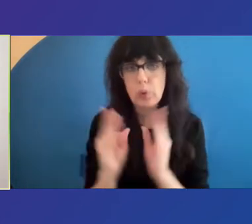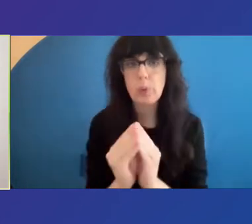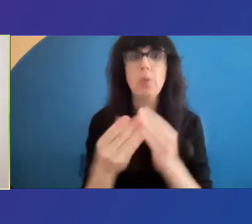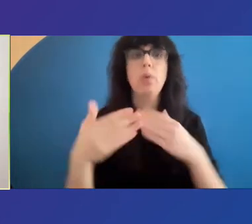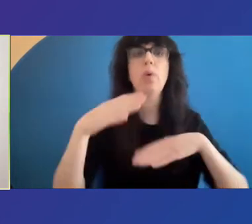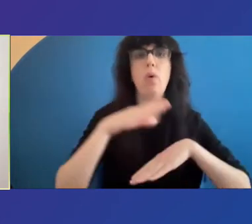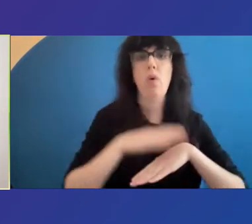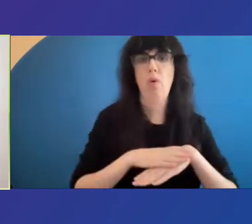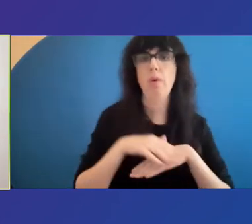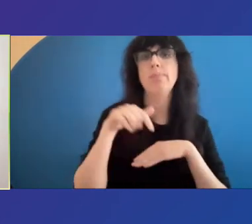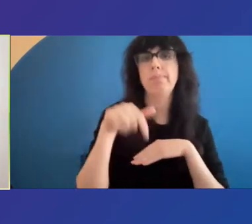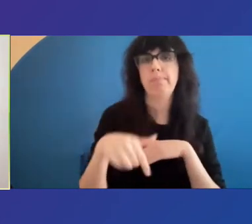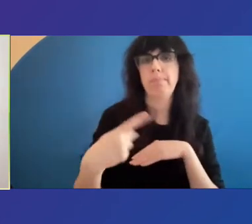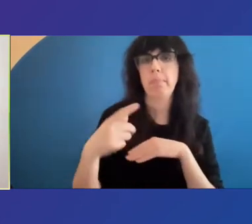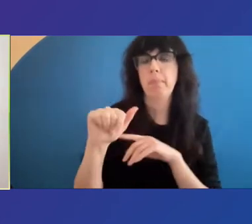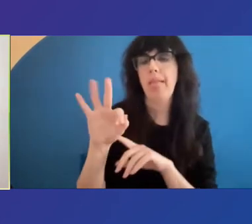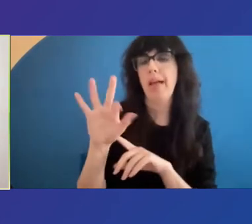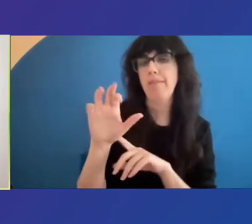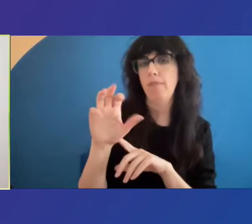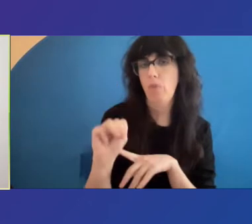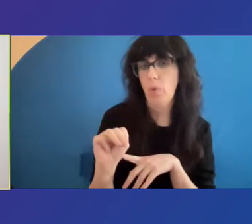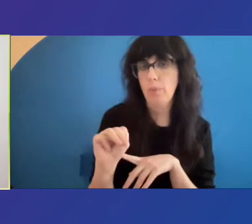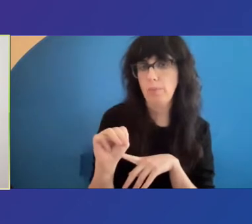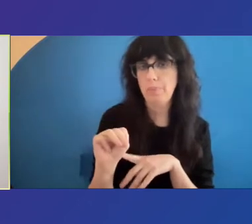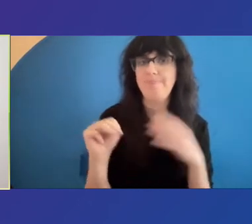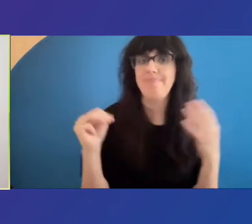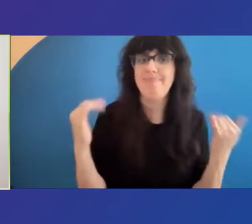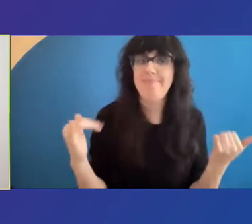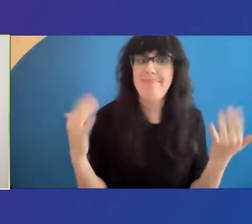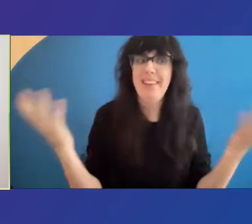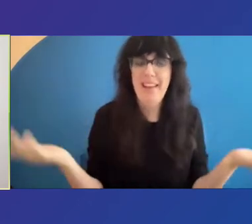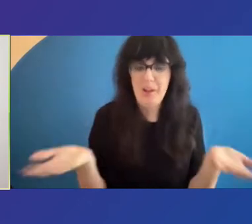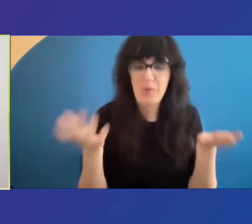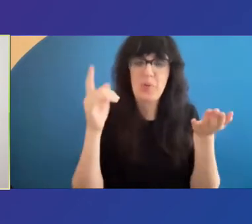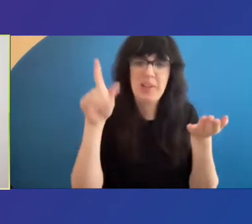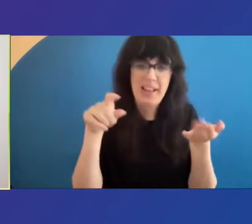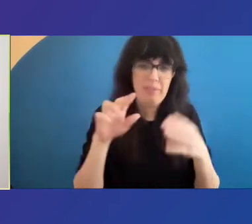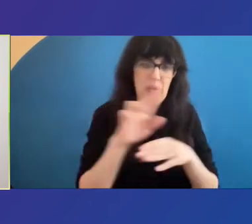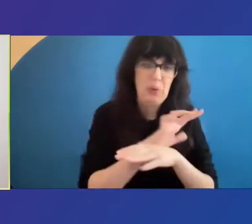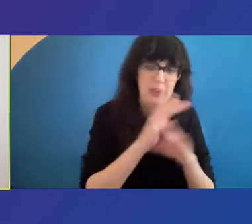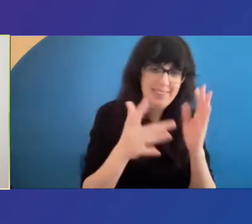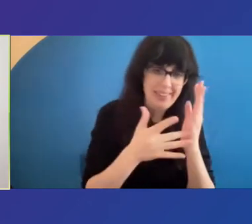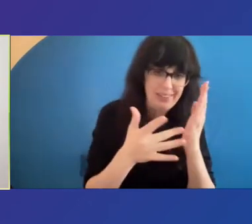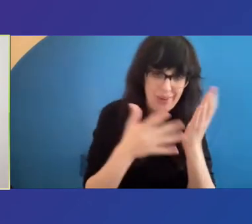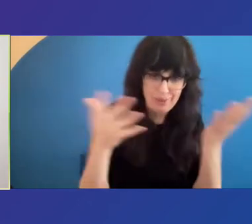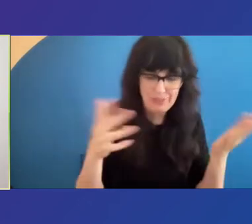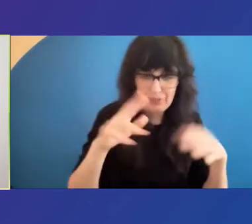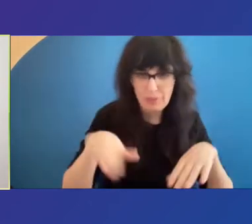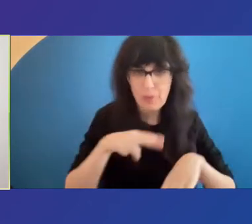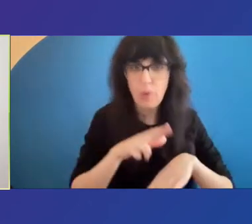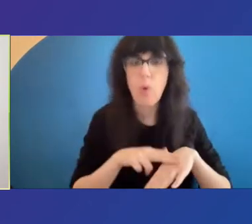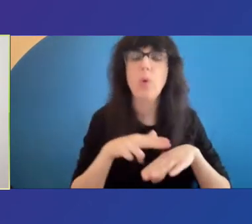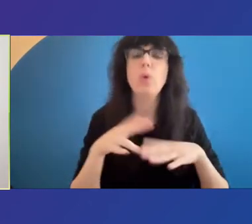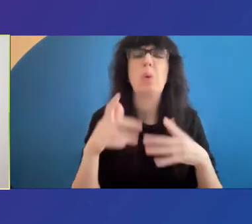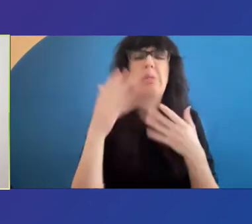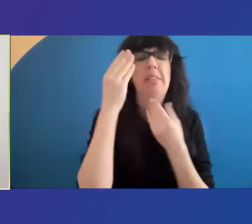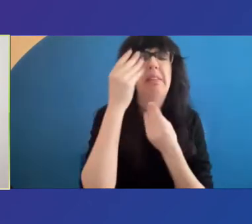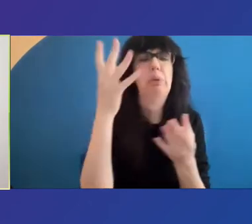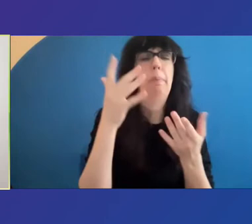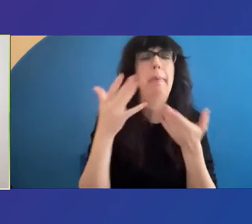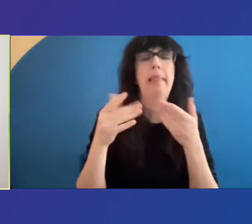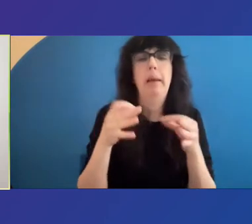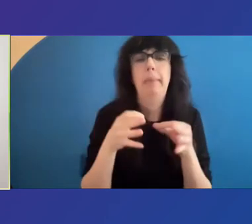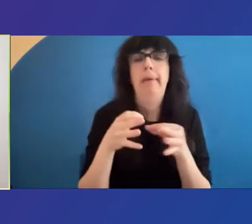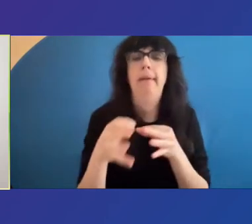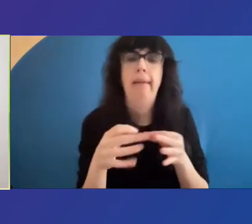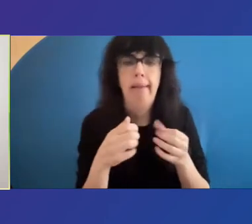platform. As we are at the mercy of technology, we just want to remind you that there may be some delays,